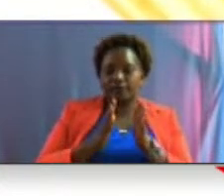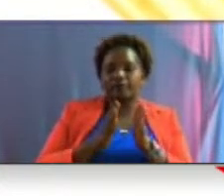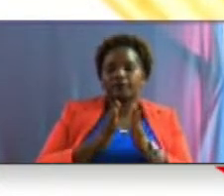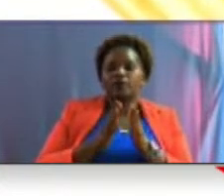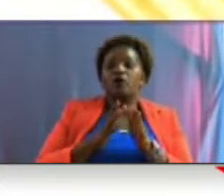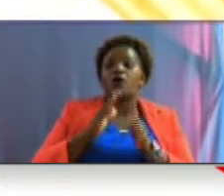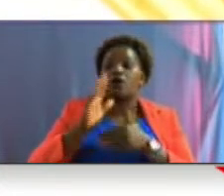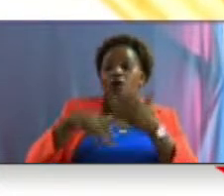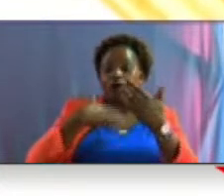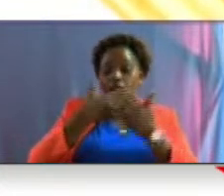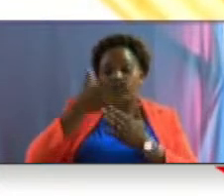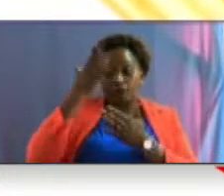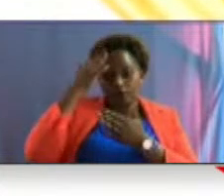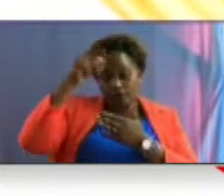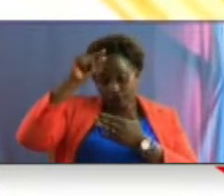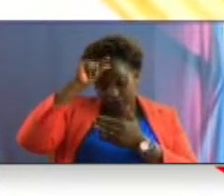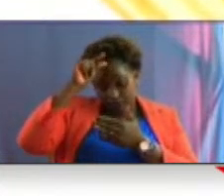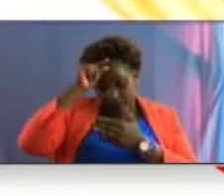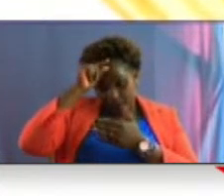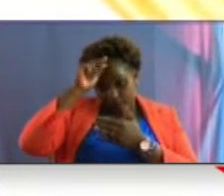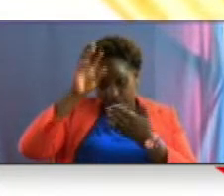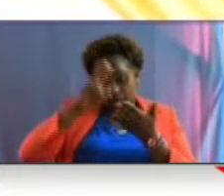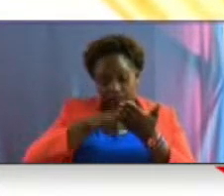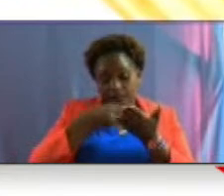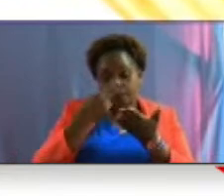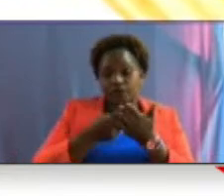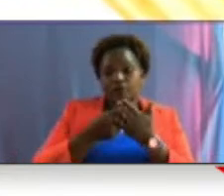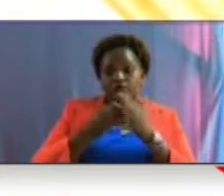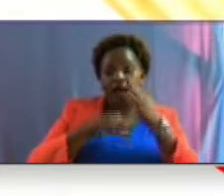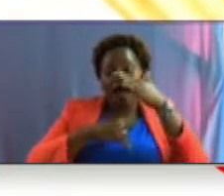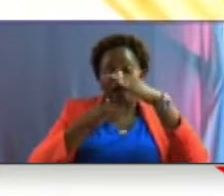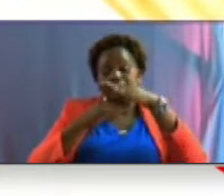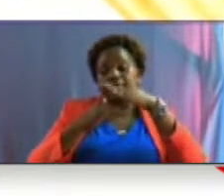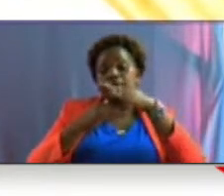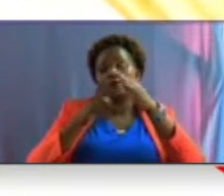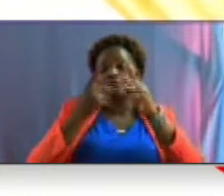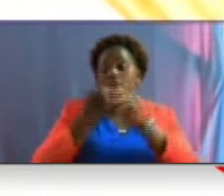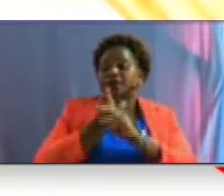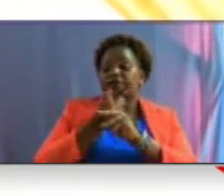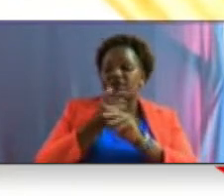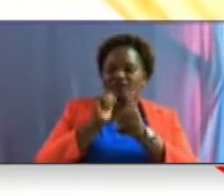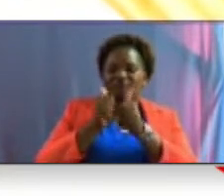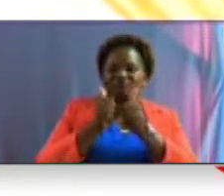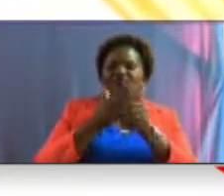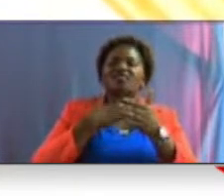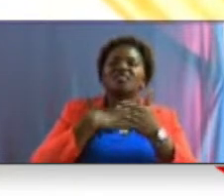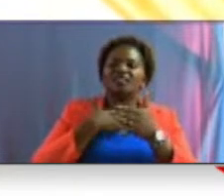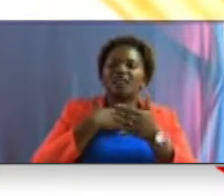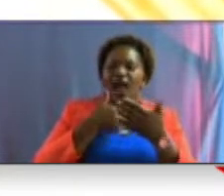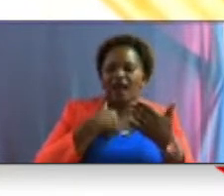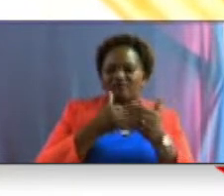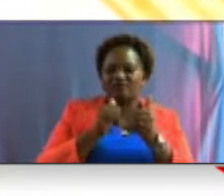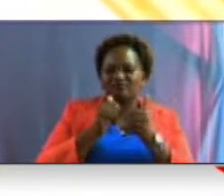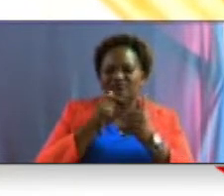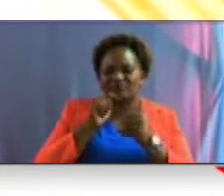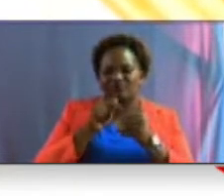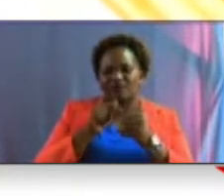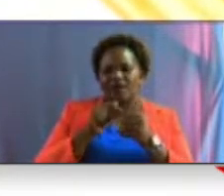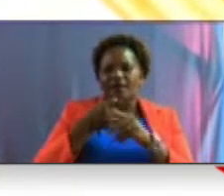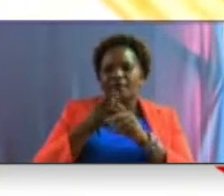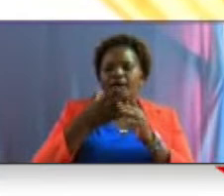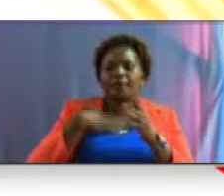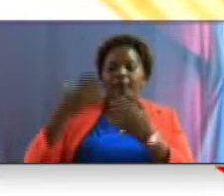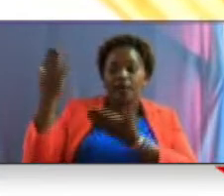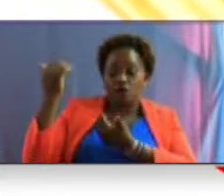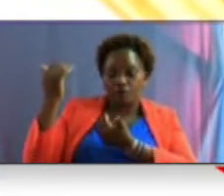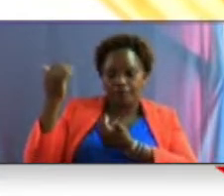We all know that the government resources are limited and there are many competing needs and wants, but it is my